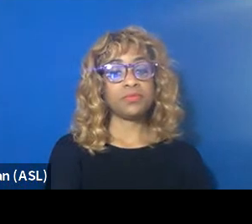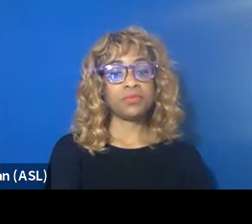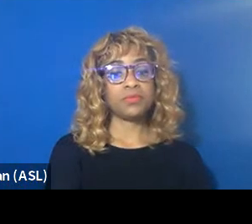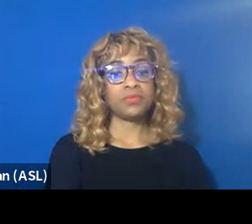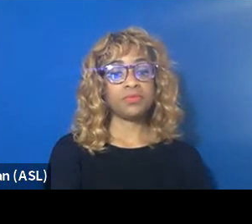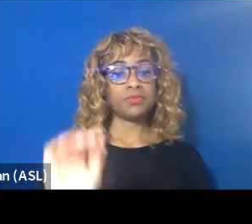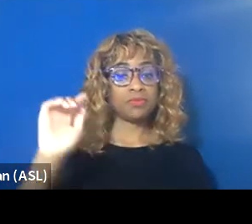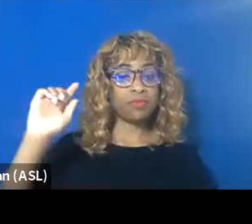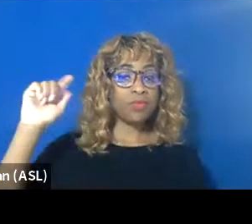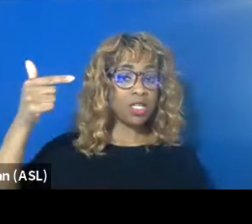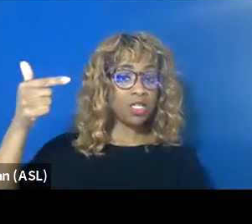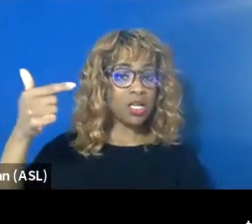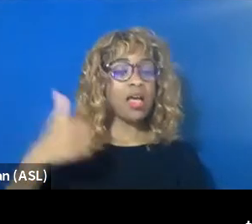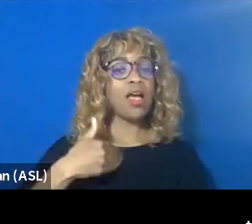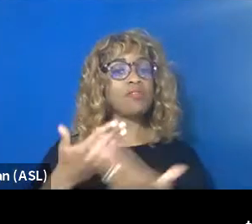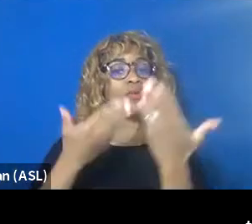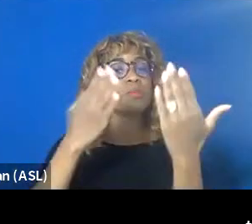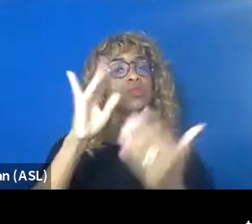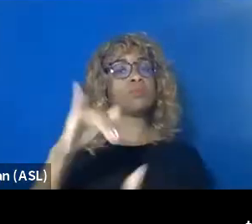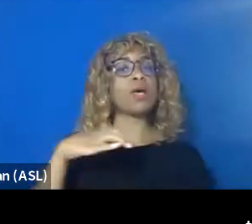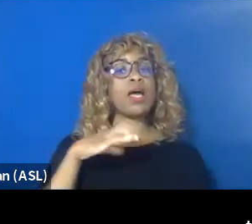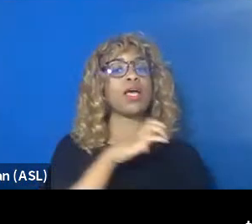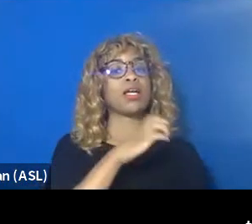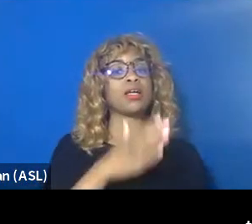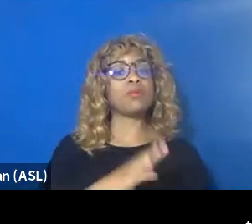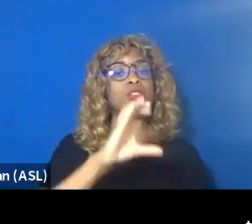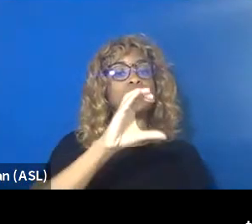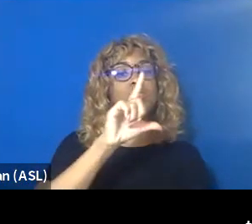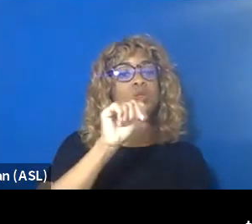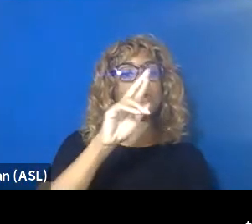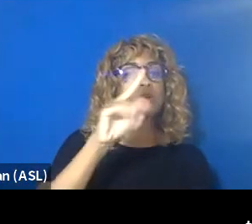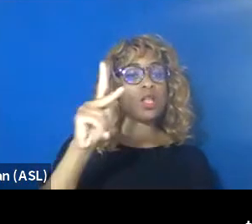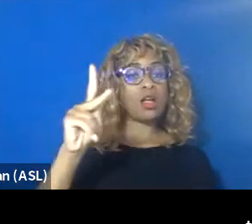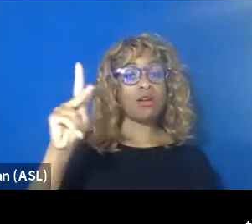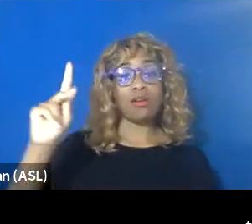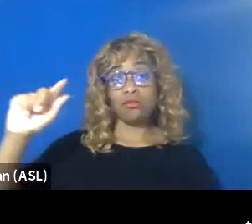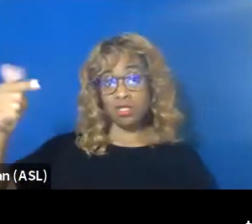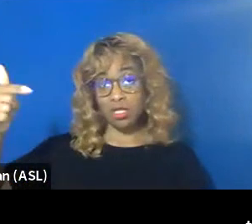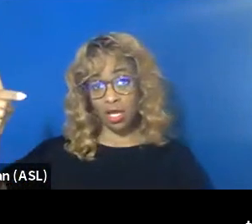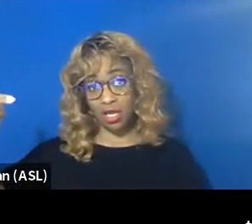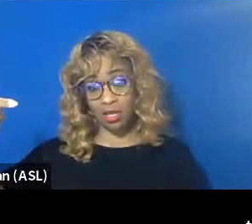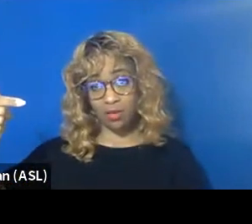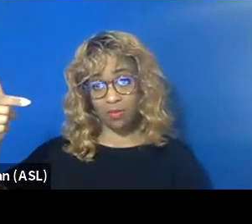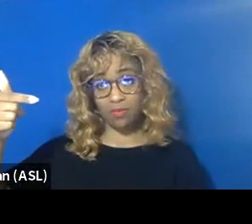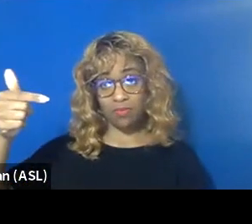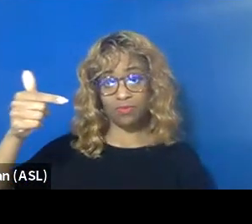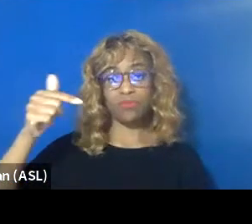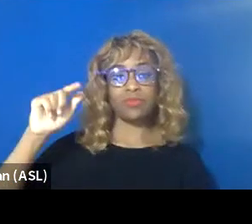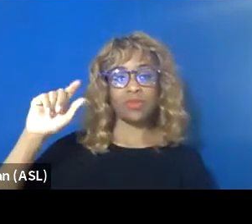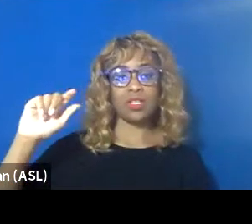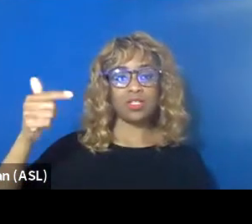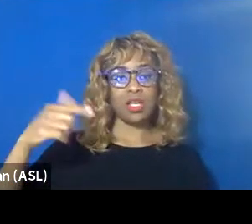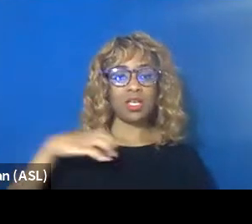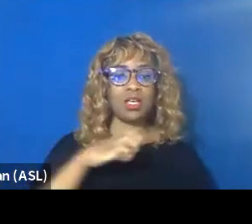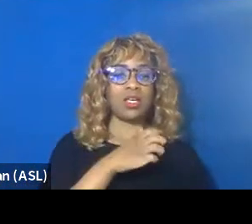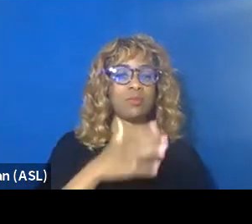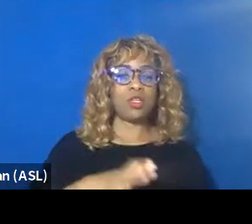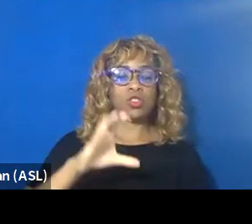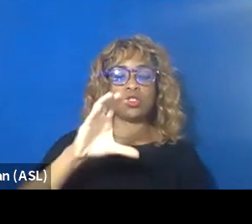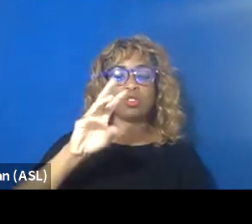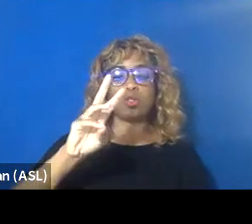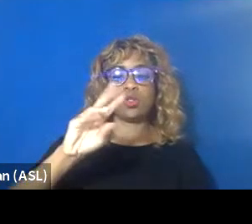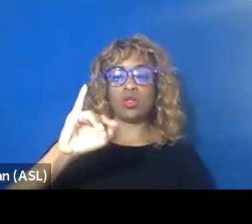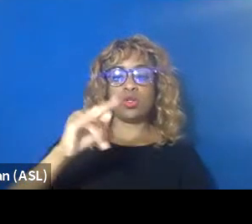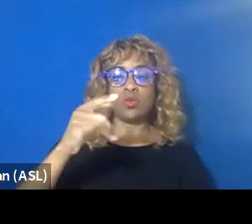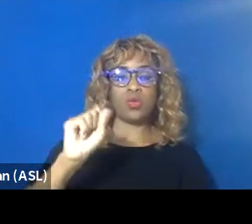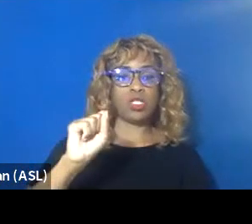Second. I have a motion made by Commissioner Clark. Is there a second? Second, that's Commissioner Witches. Second made